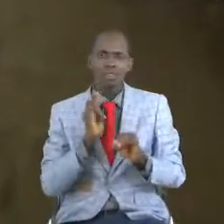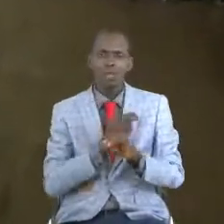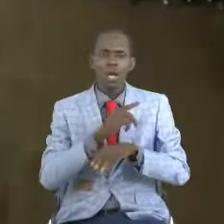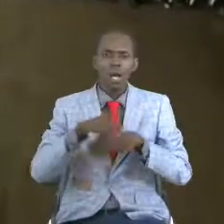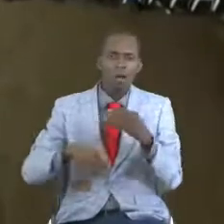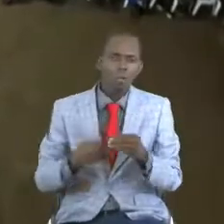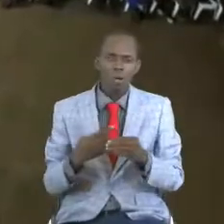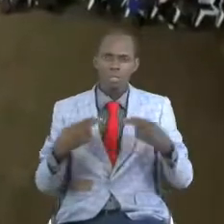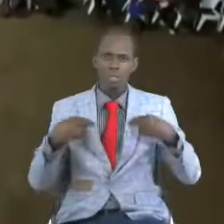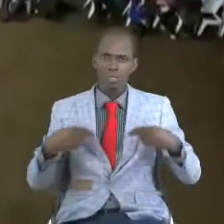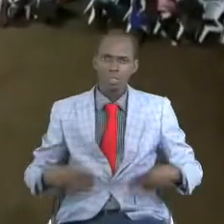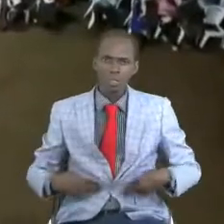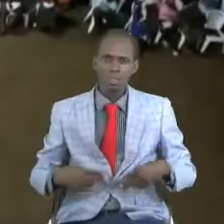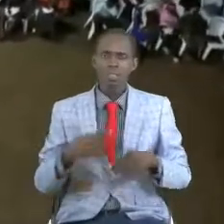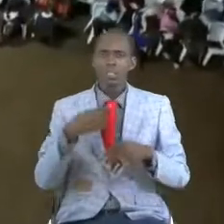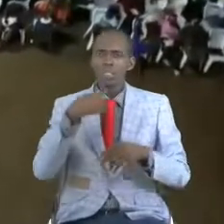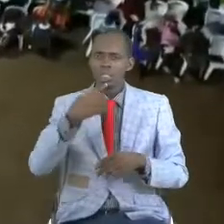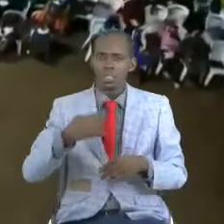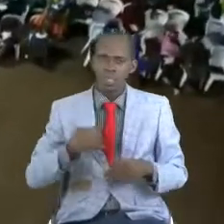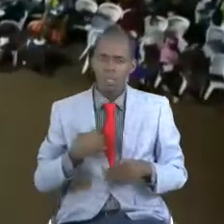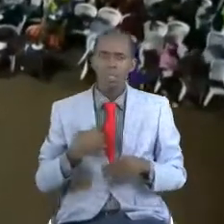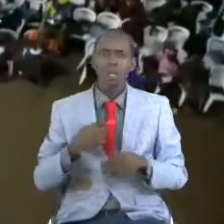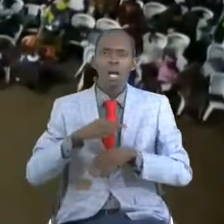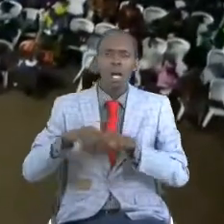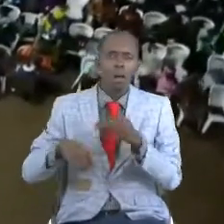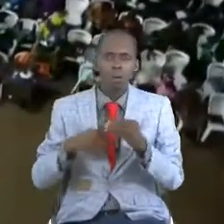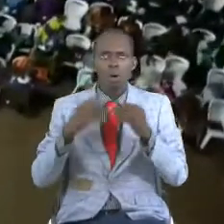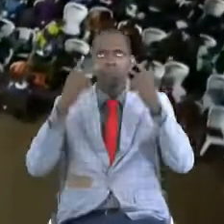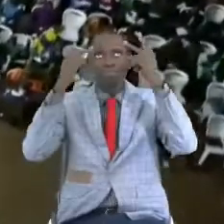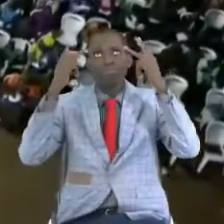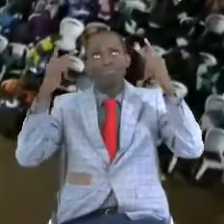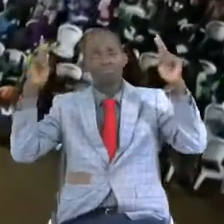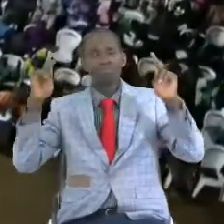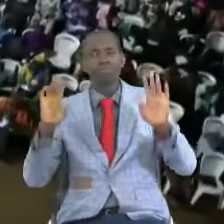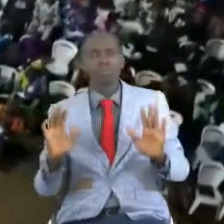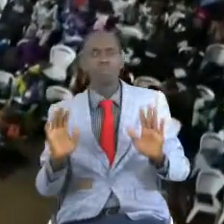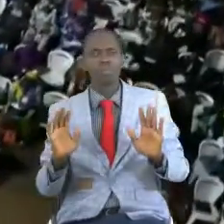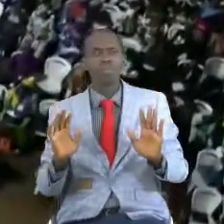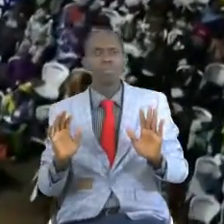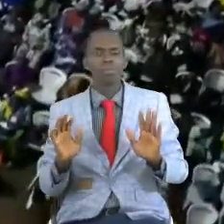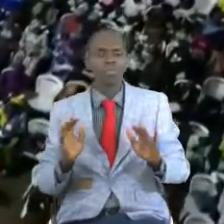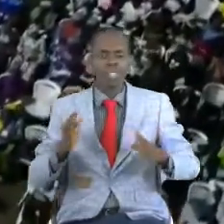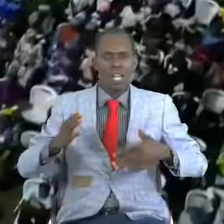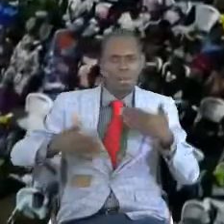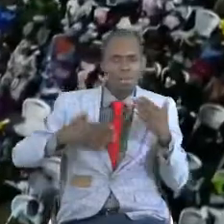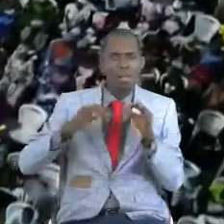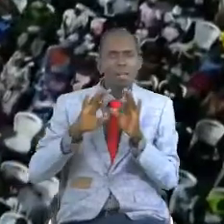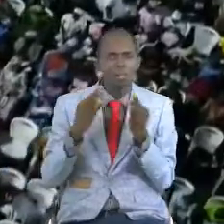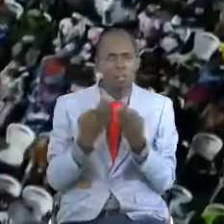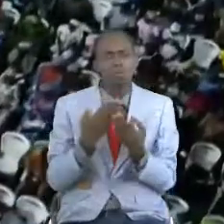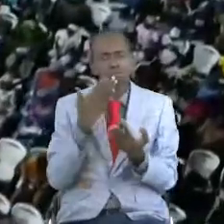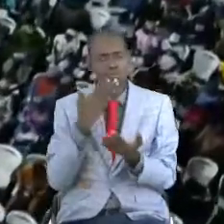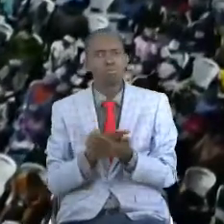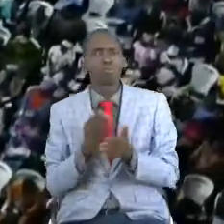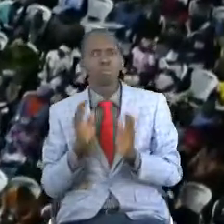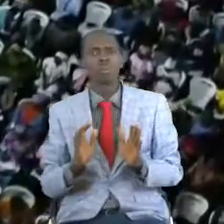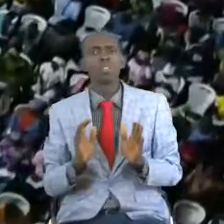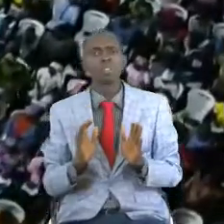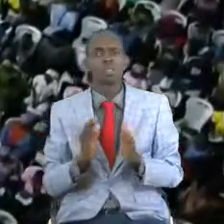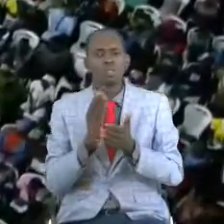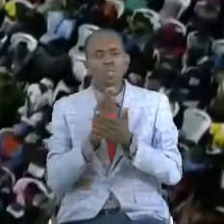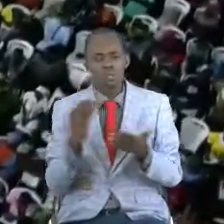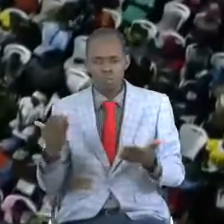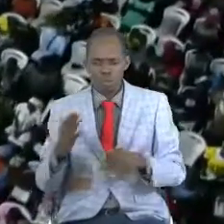about prosperity. Tell us about happy family. Tell us about something on